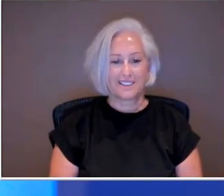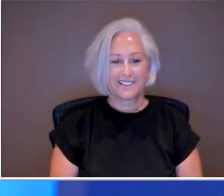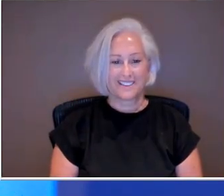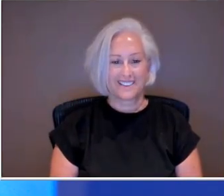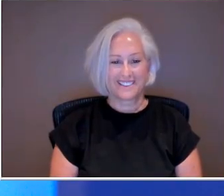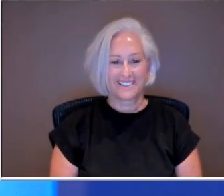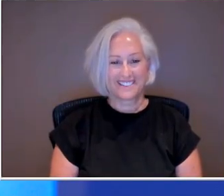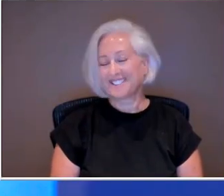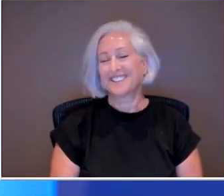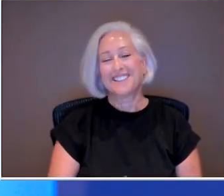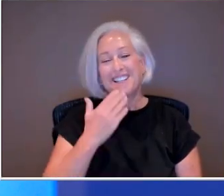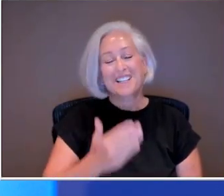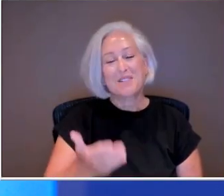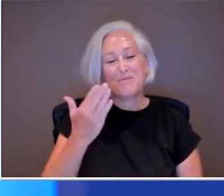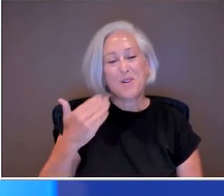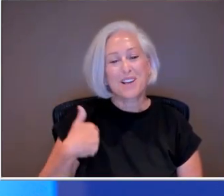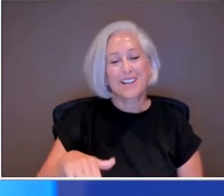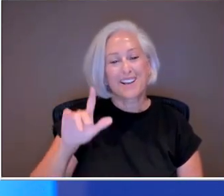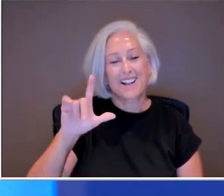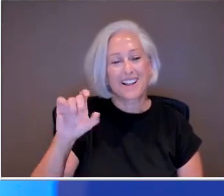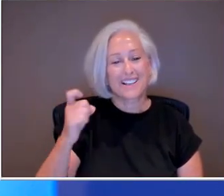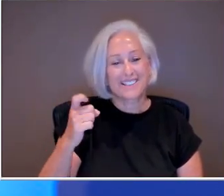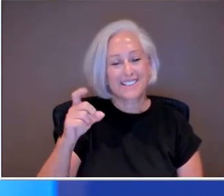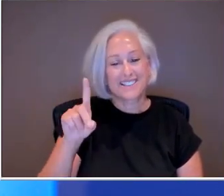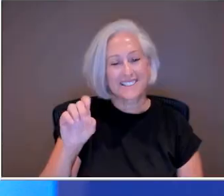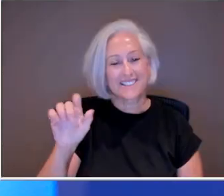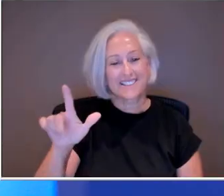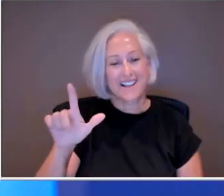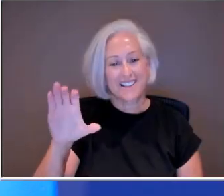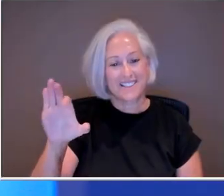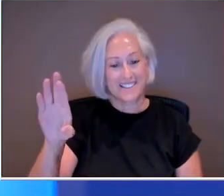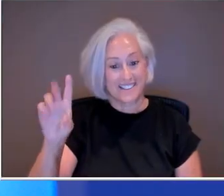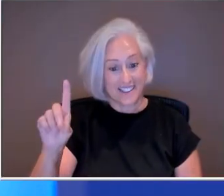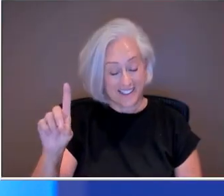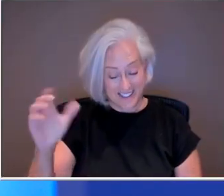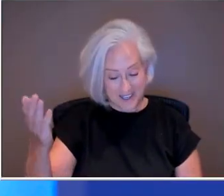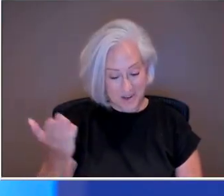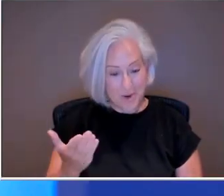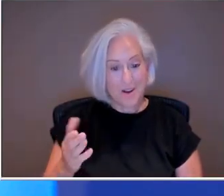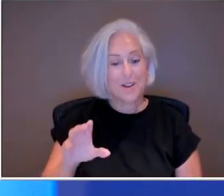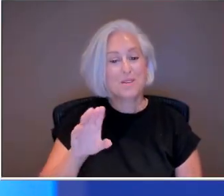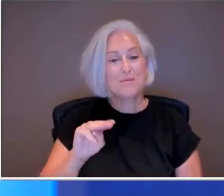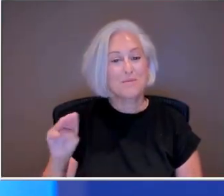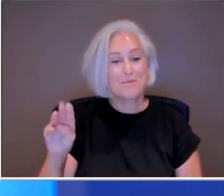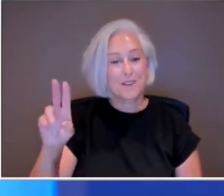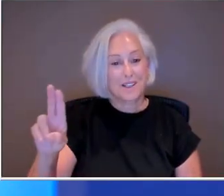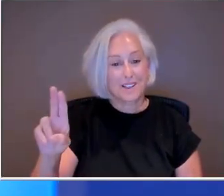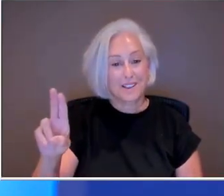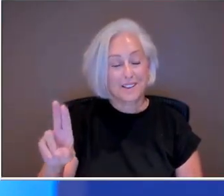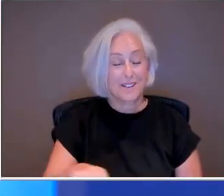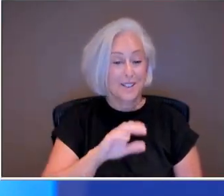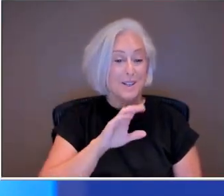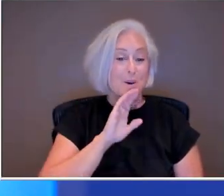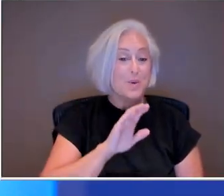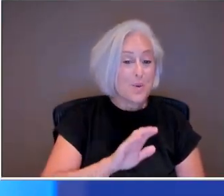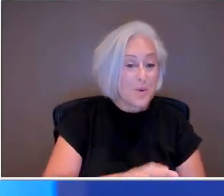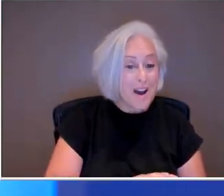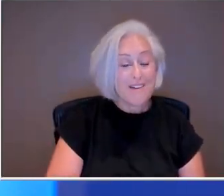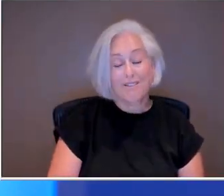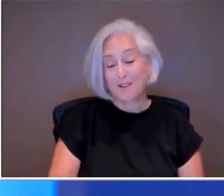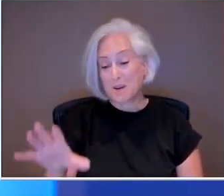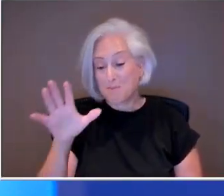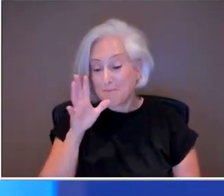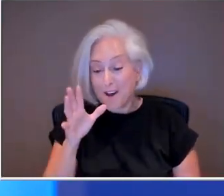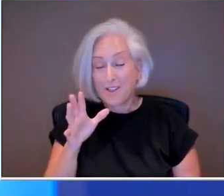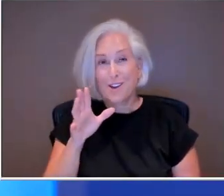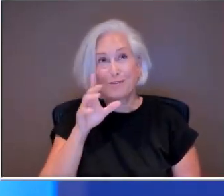Good morning, I'm Alexis Del Cid. Welcome to the Morning Medical Update. When wife, mother, and aspiring attorney Jennifer Heck went back